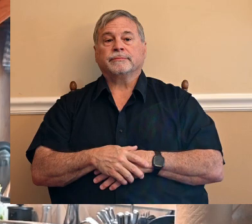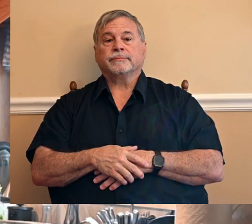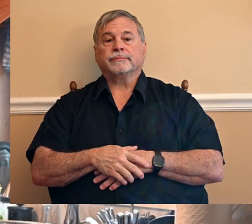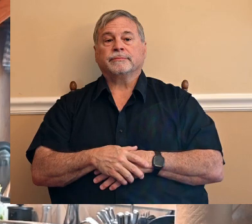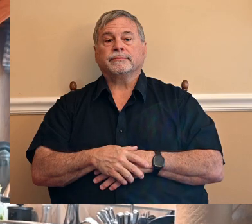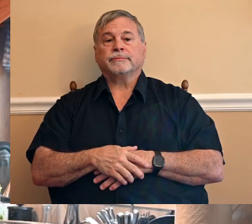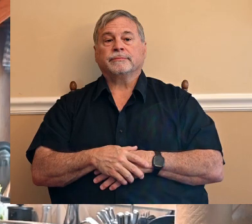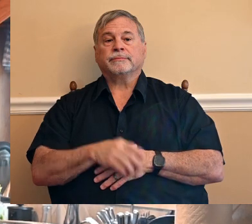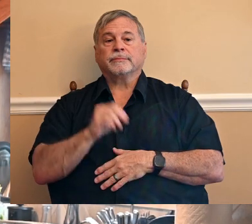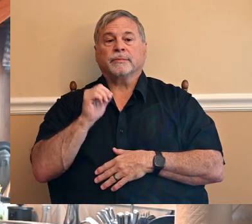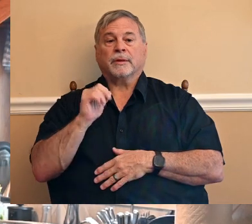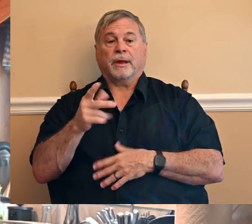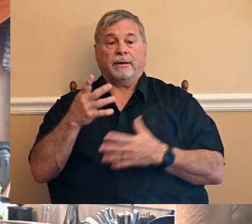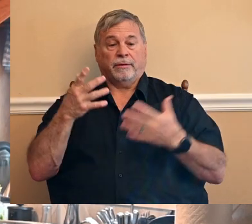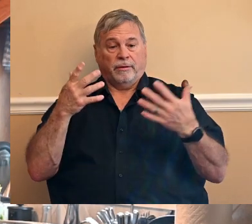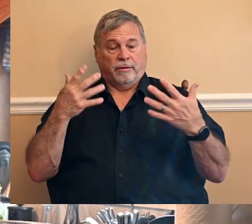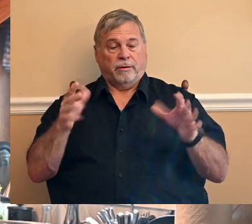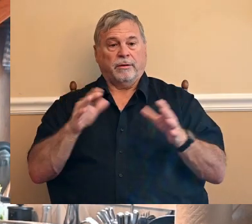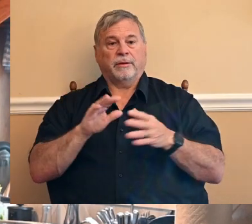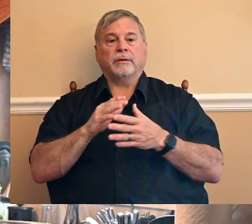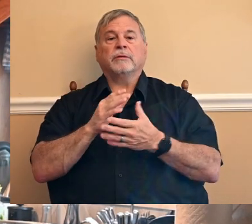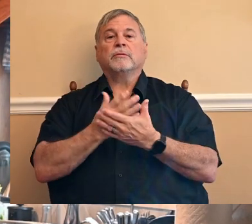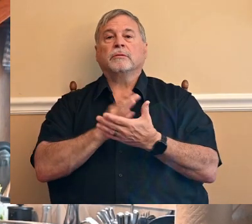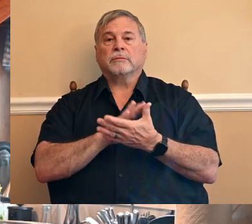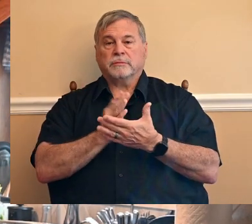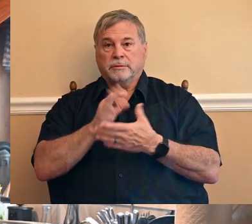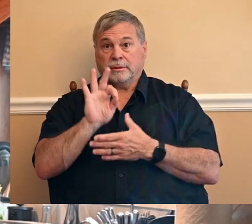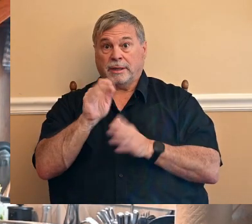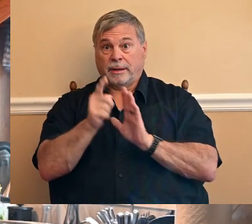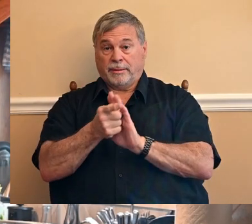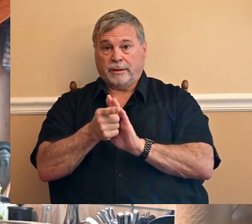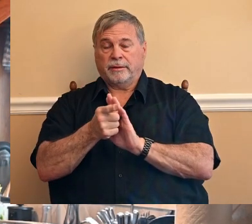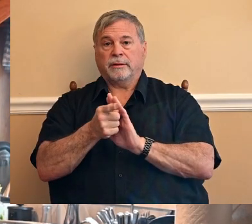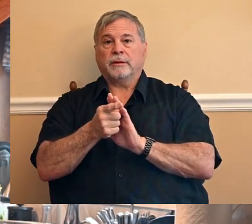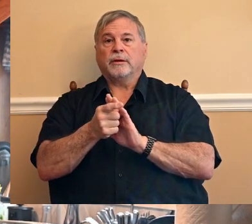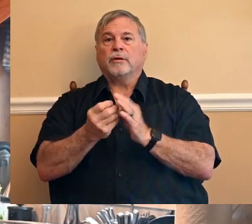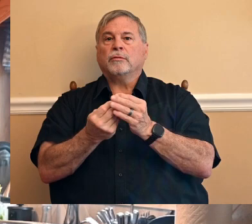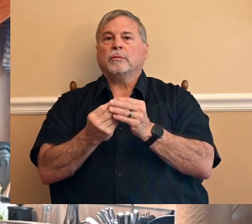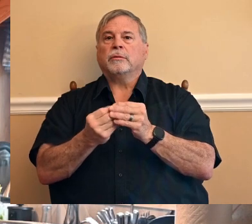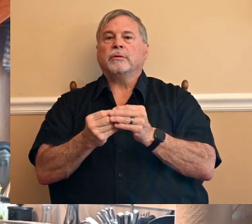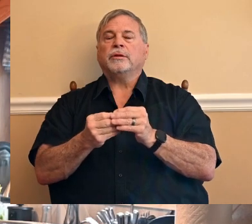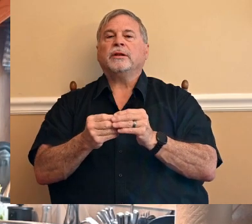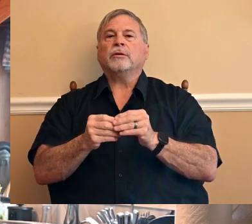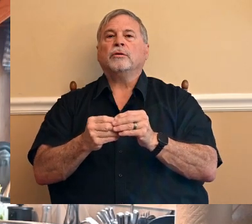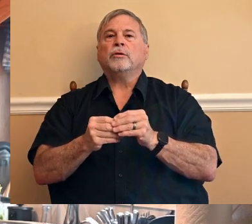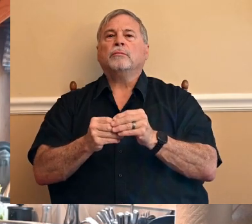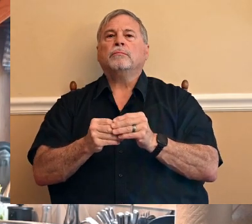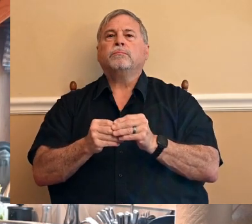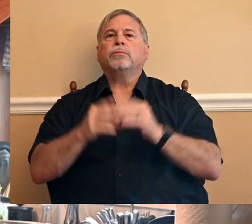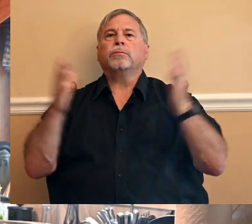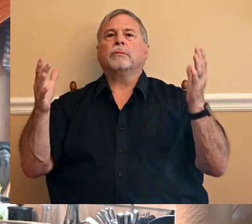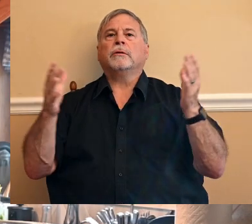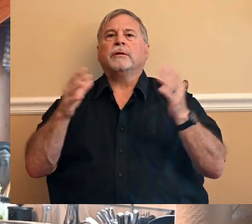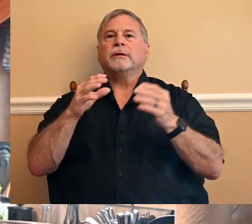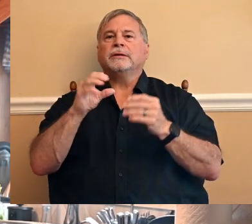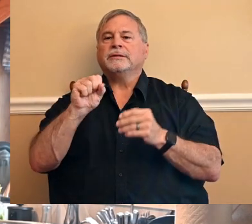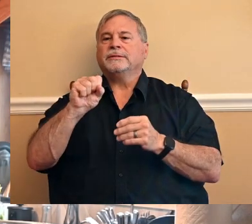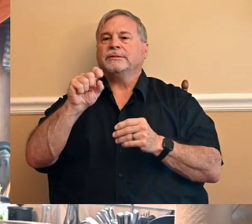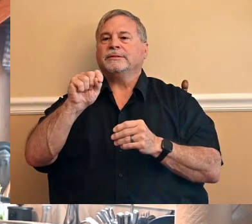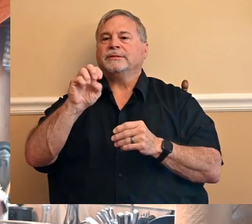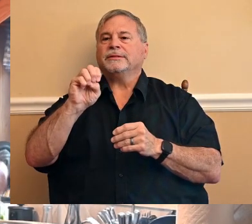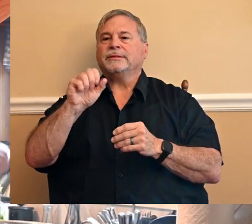Okay, it's been cooking for 90 minutes. You need to release the steam one of two ways. You can have it naturally release the